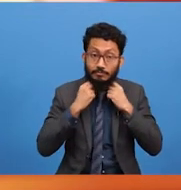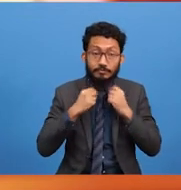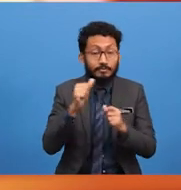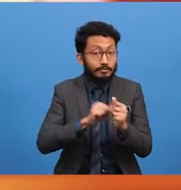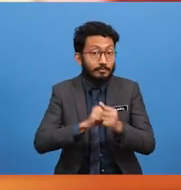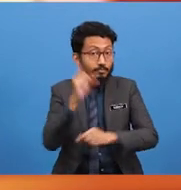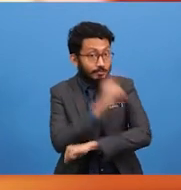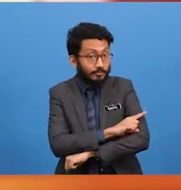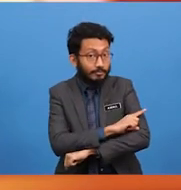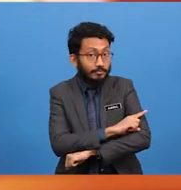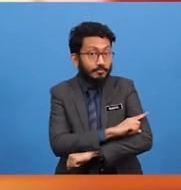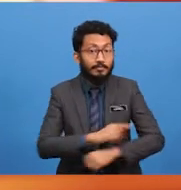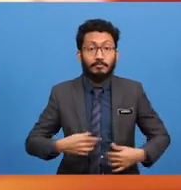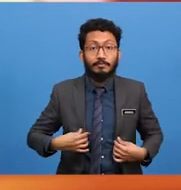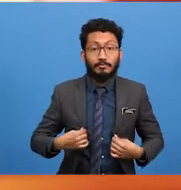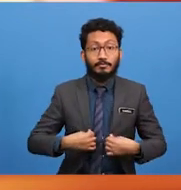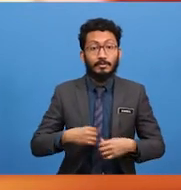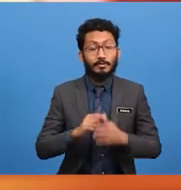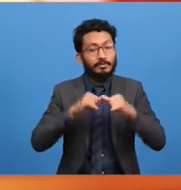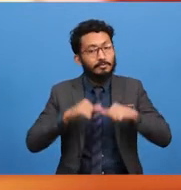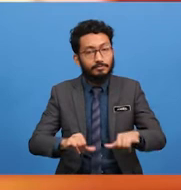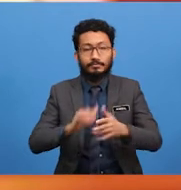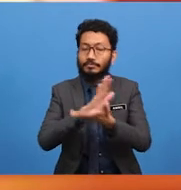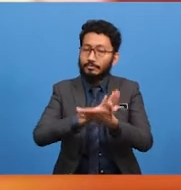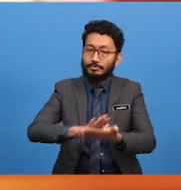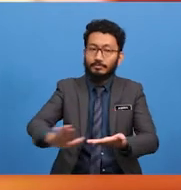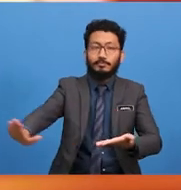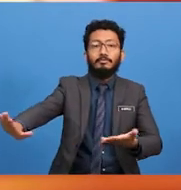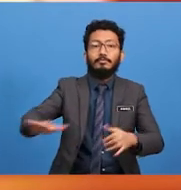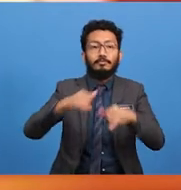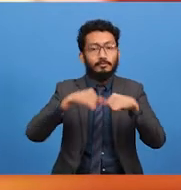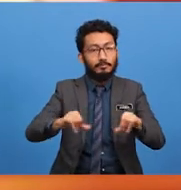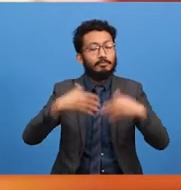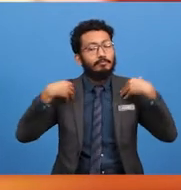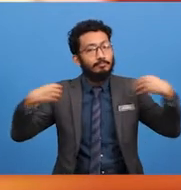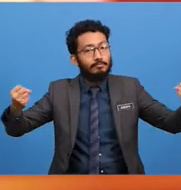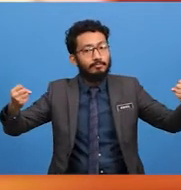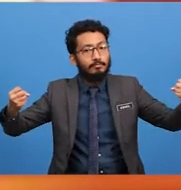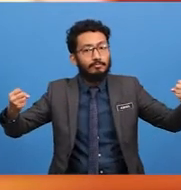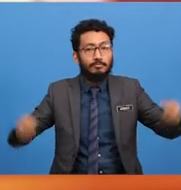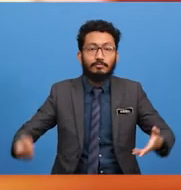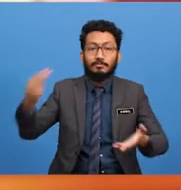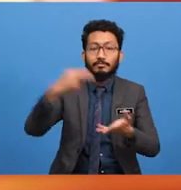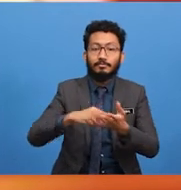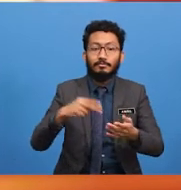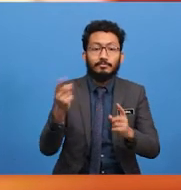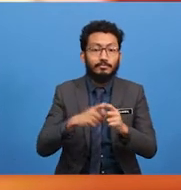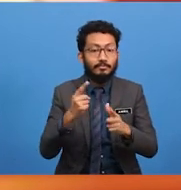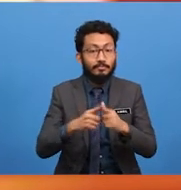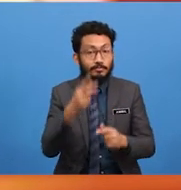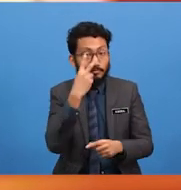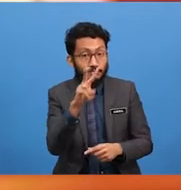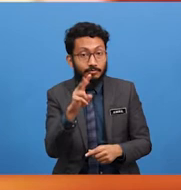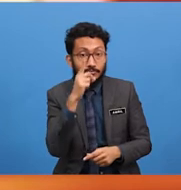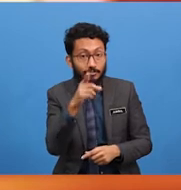day. Stay clean and stay healthy. Until then, see you, boys and